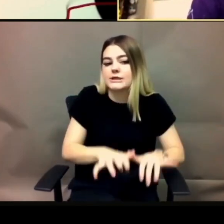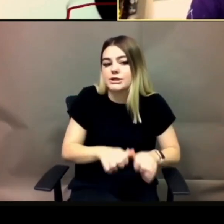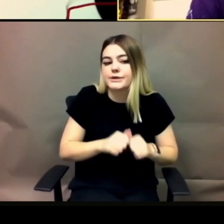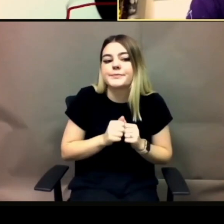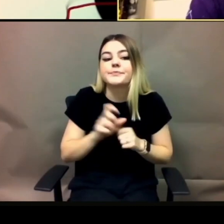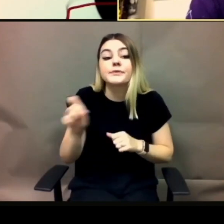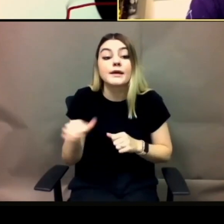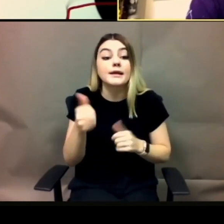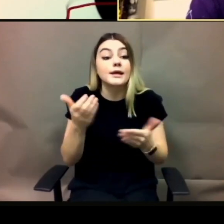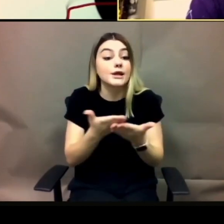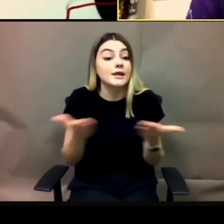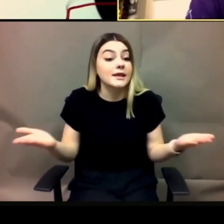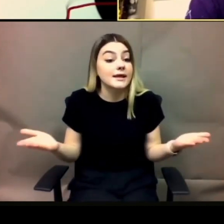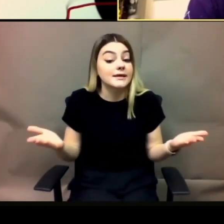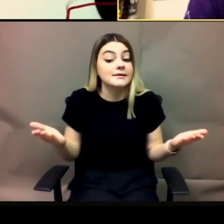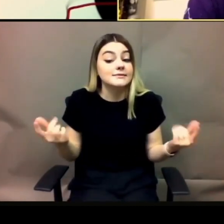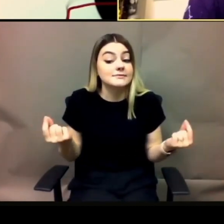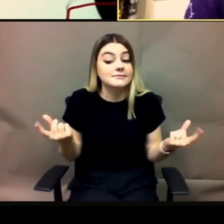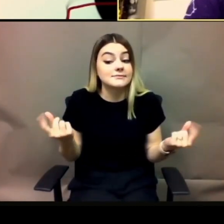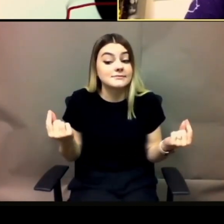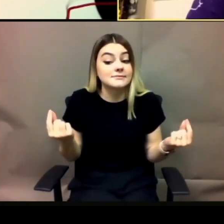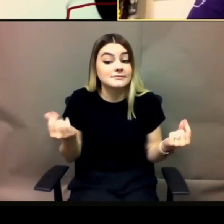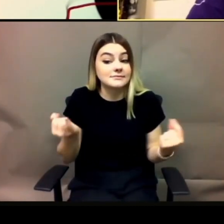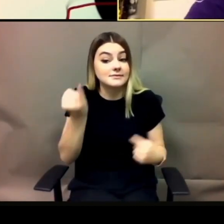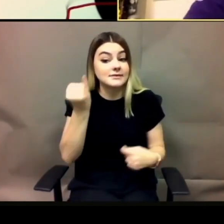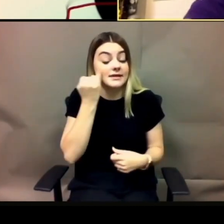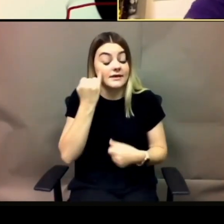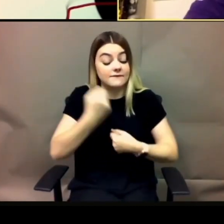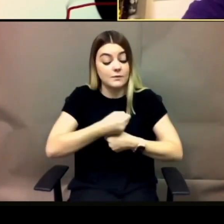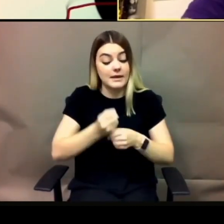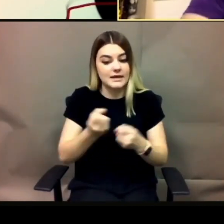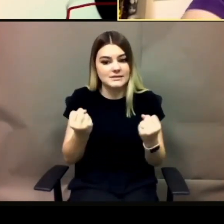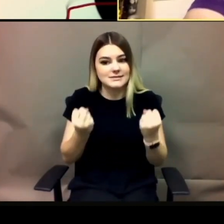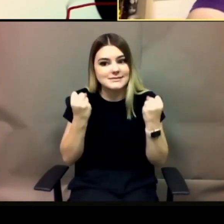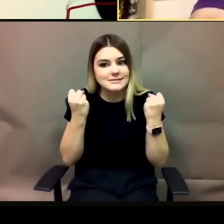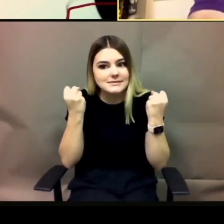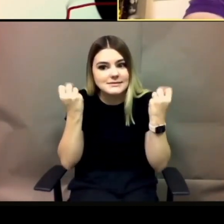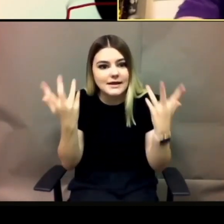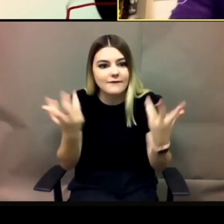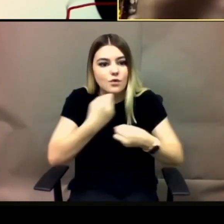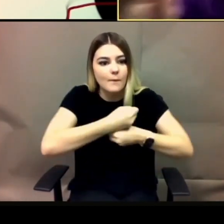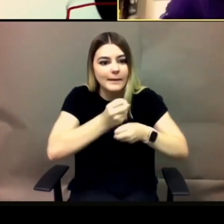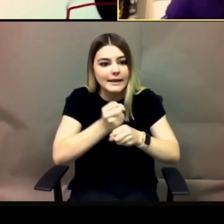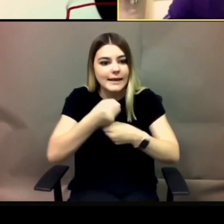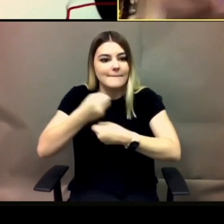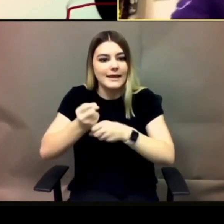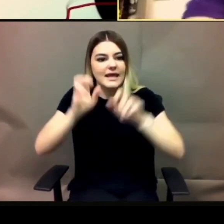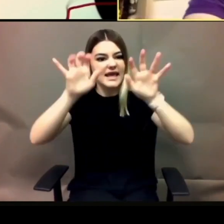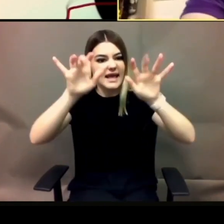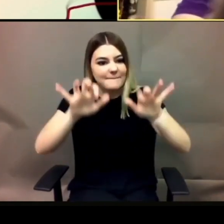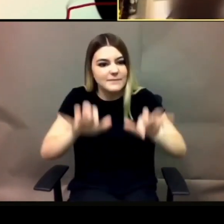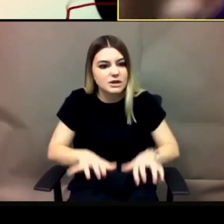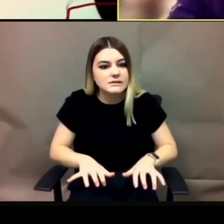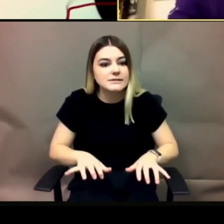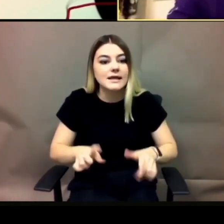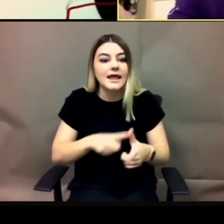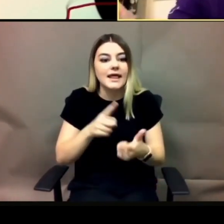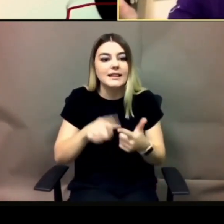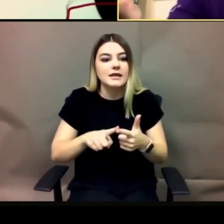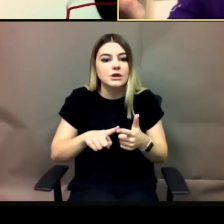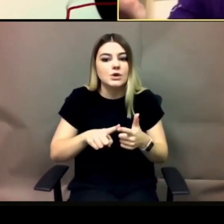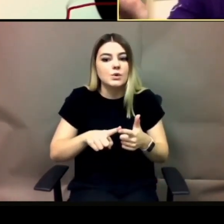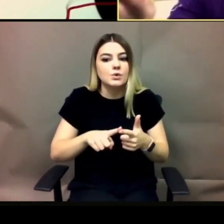another thing you can use that for is if you make several Makey Makey inputs and you slide across them, like up and then right and